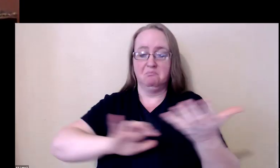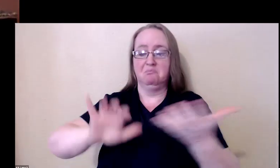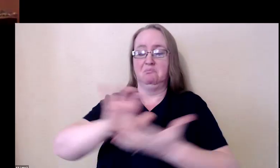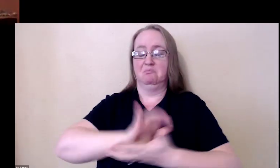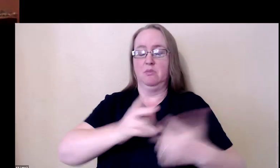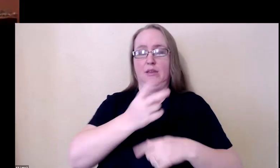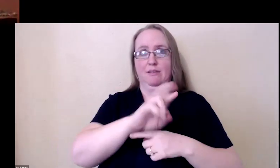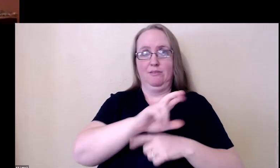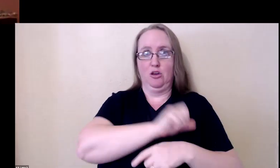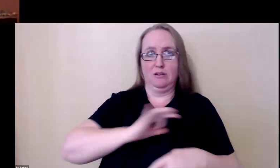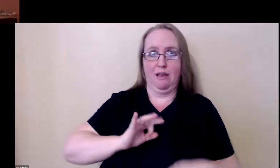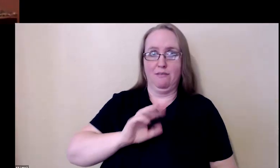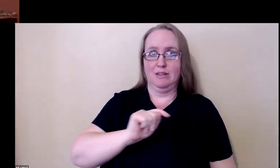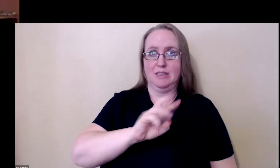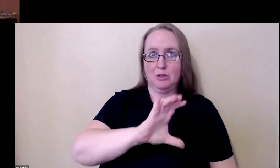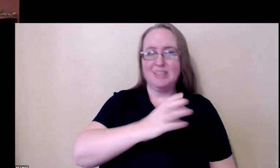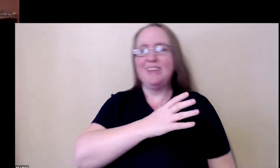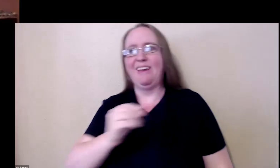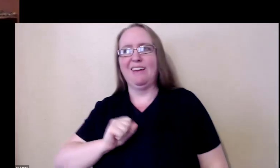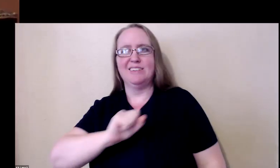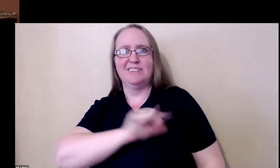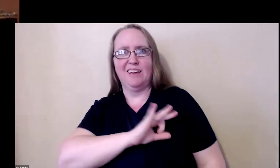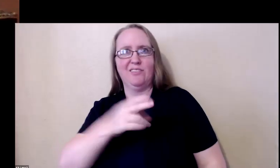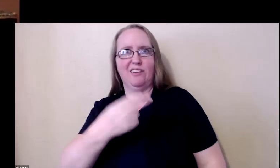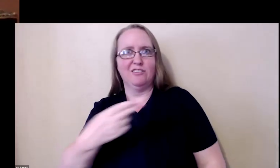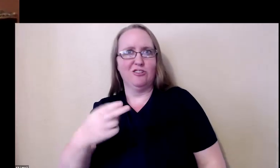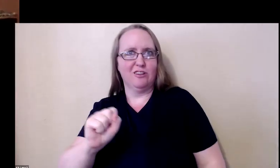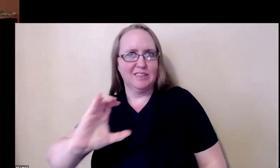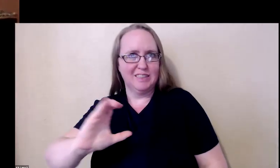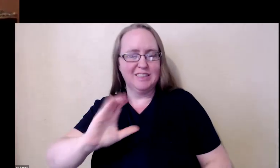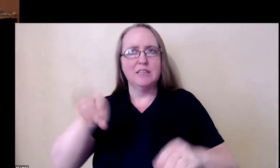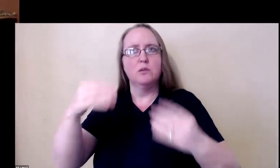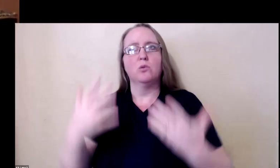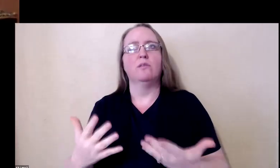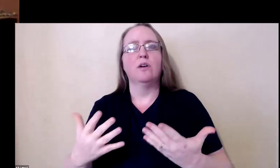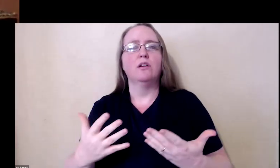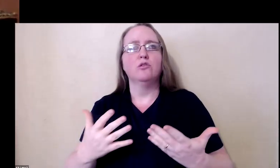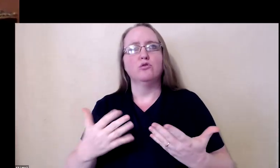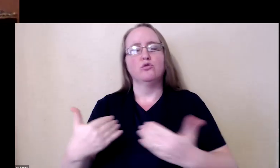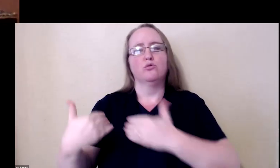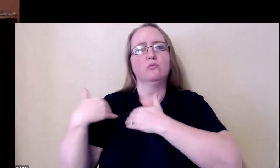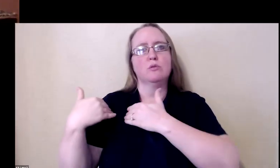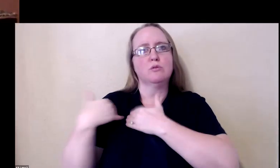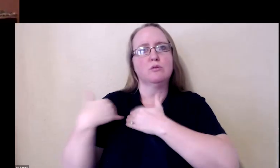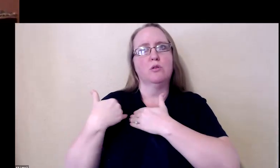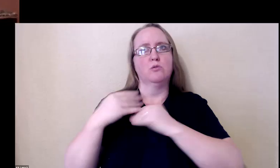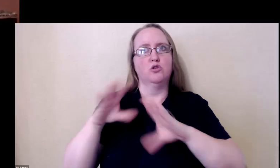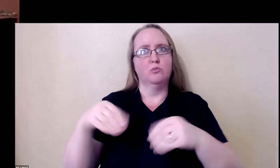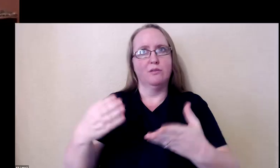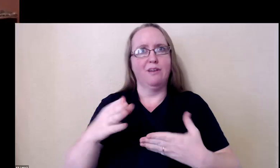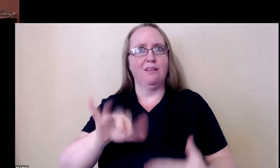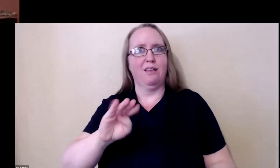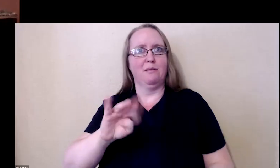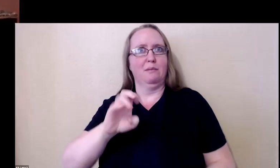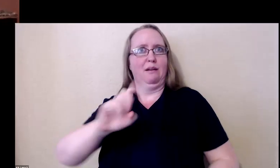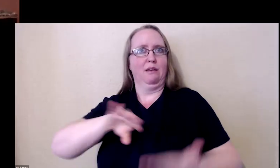at TWC and staff at HHSC, providers that are responsible for providing Medicaid waiver